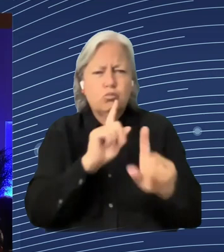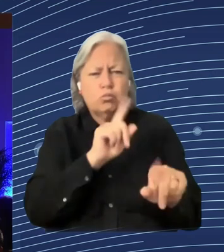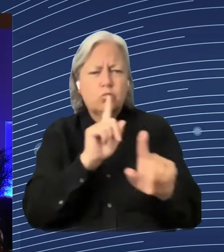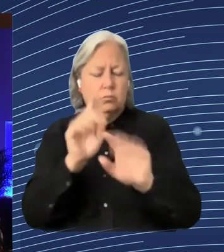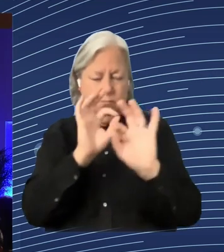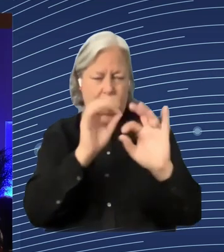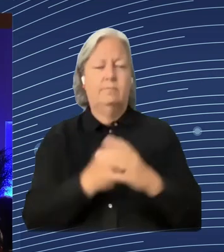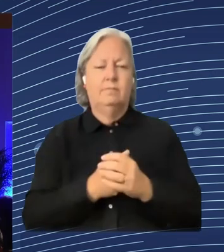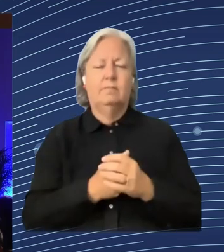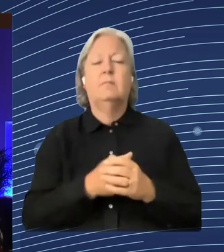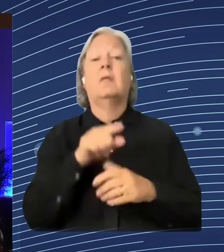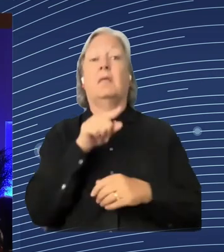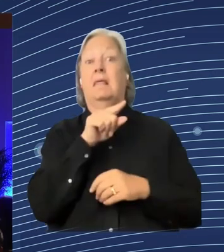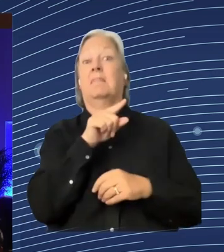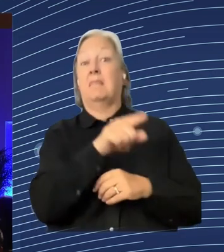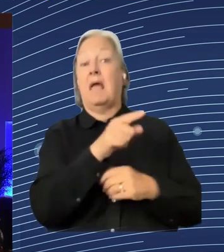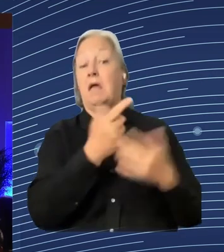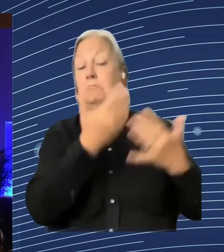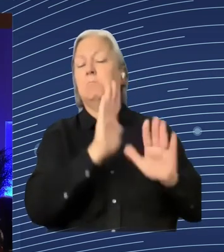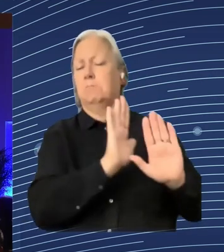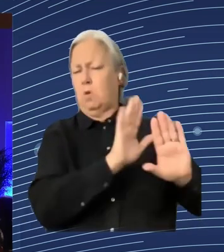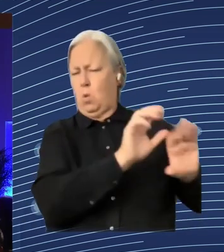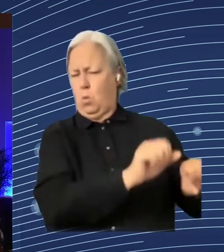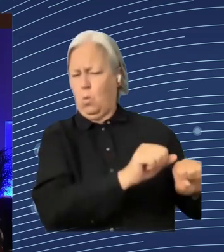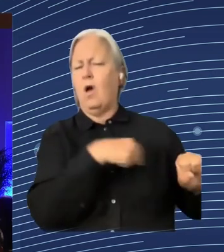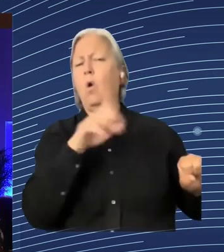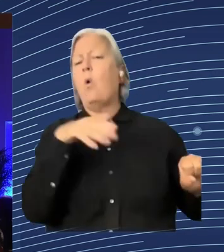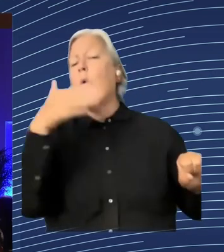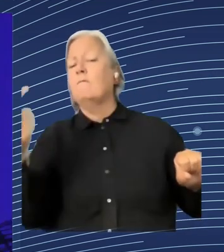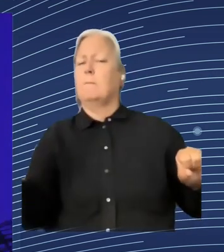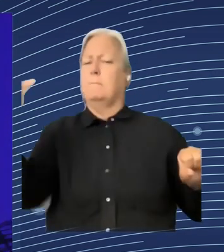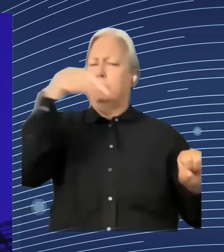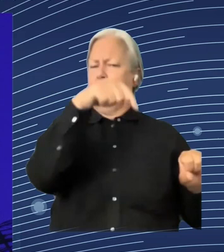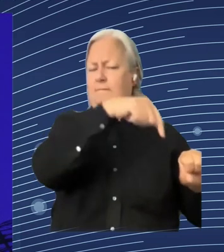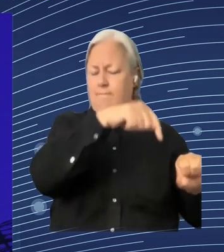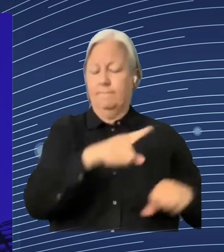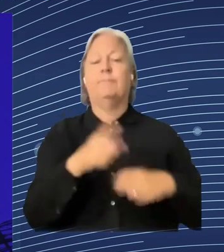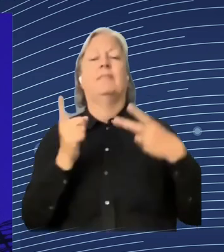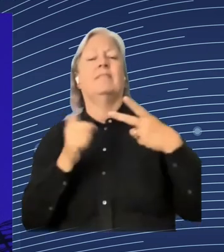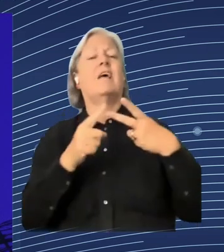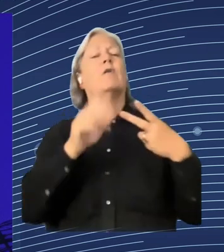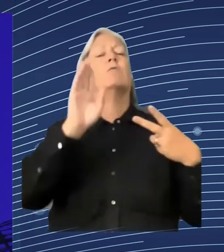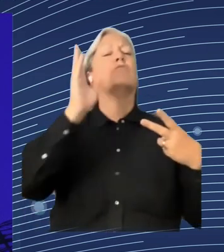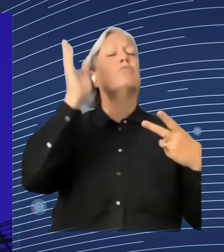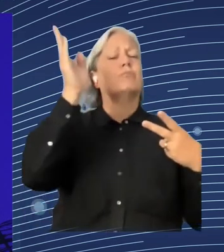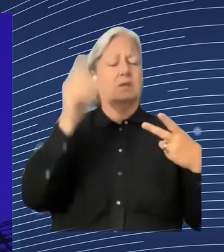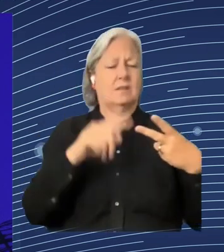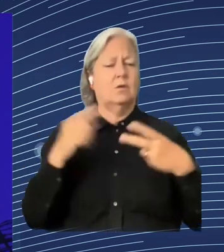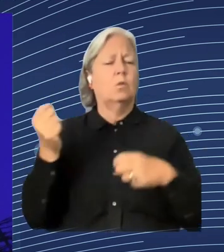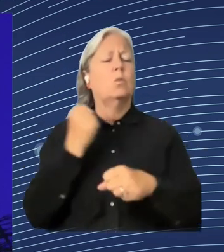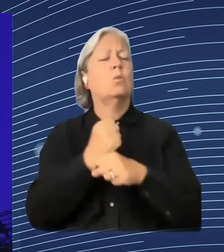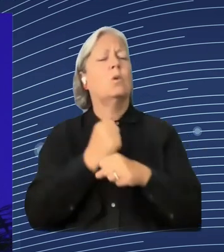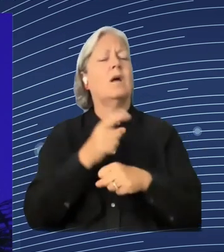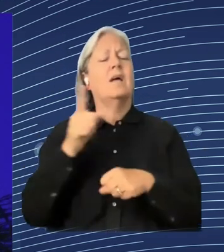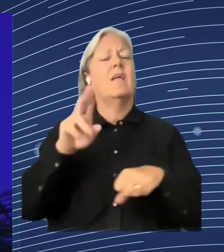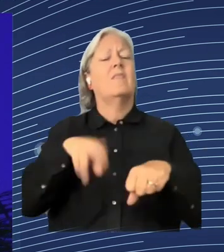results. Let's now have our second speaker. Our second speaker works at the National Institute of